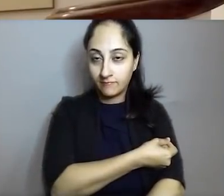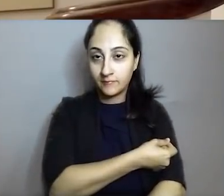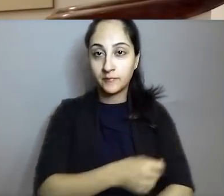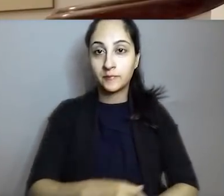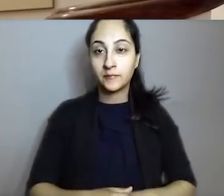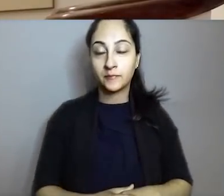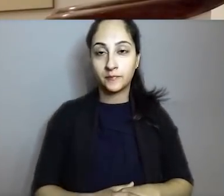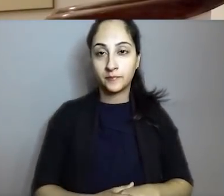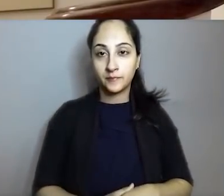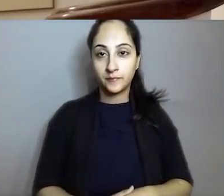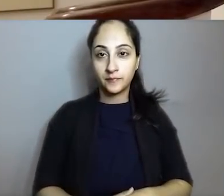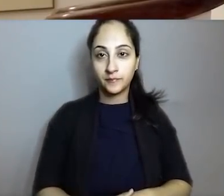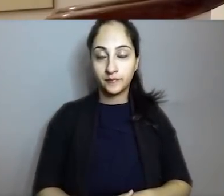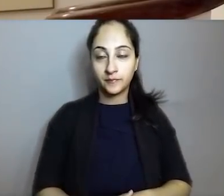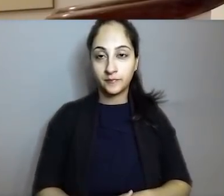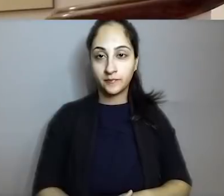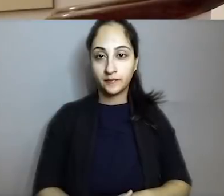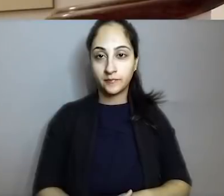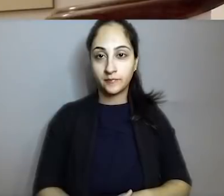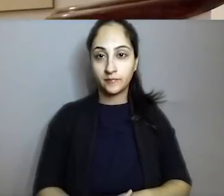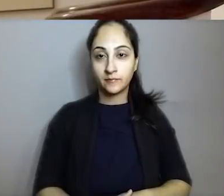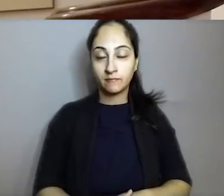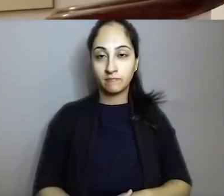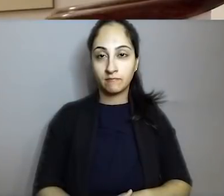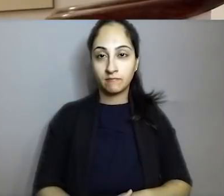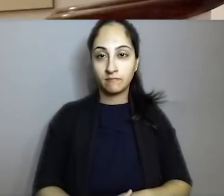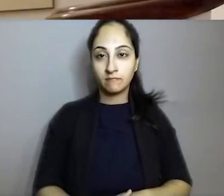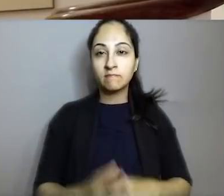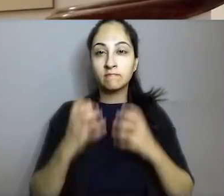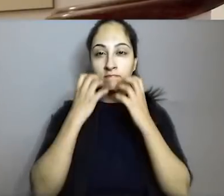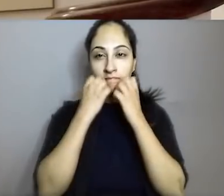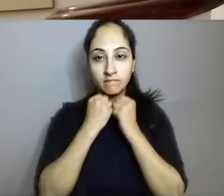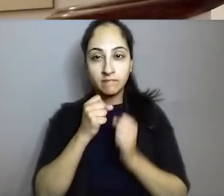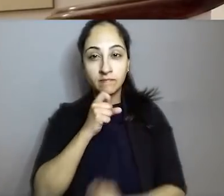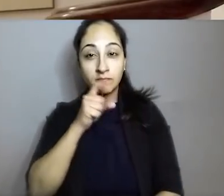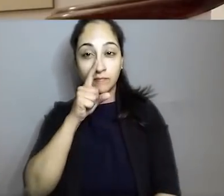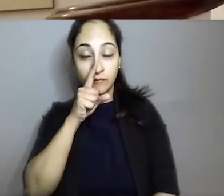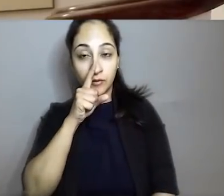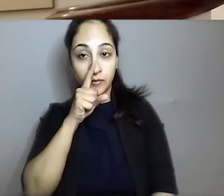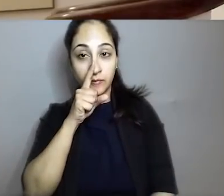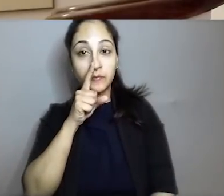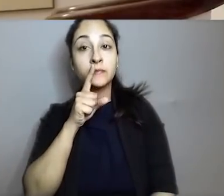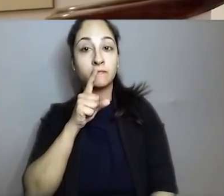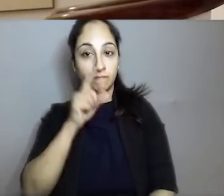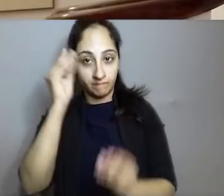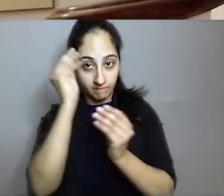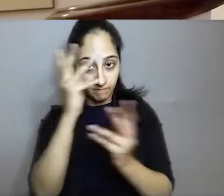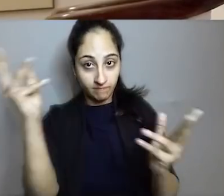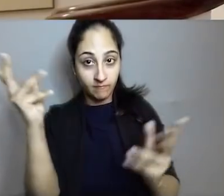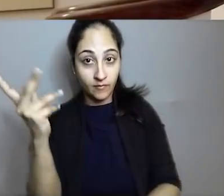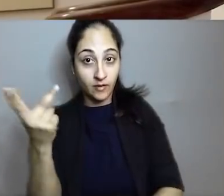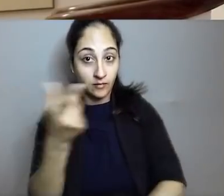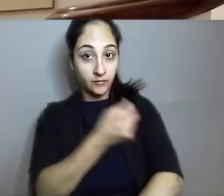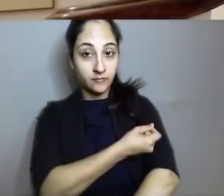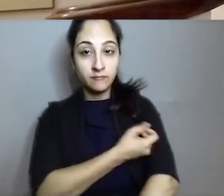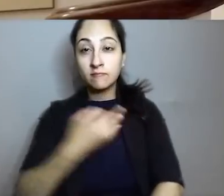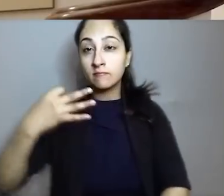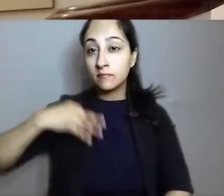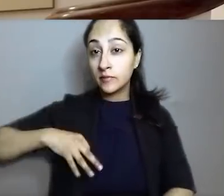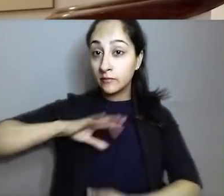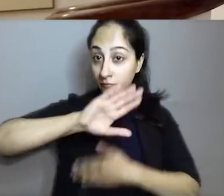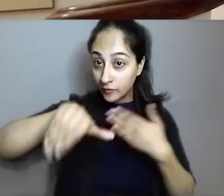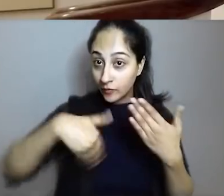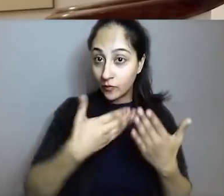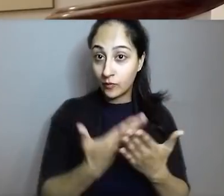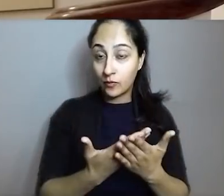As our beloved Imam noted, these vaccines will be of great benefit to all of us, and it will